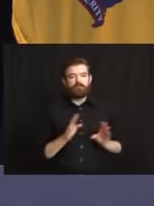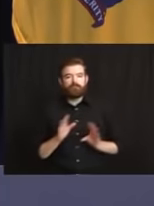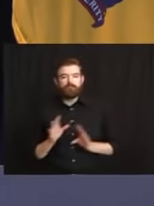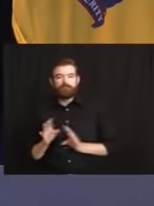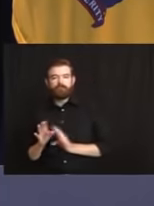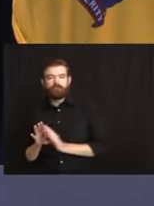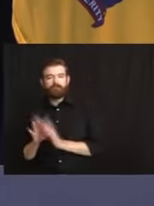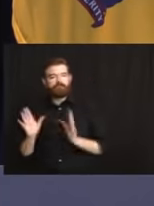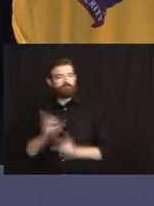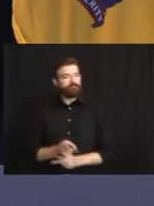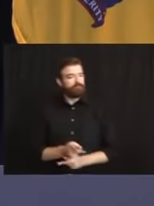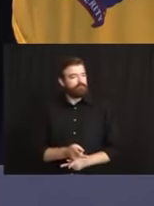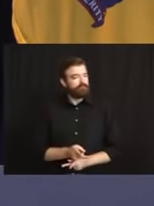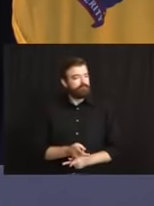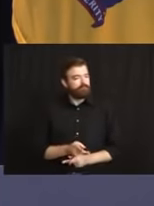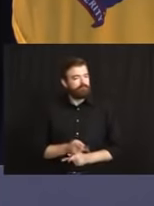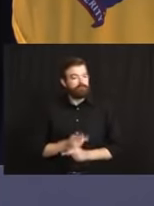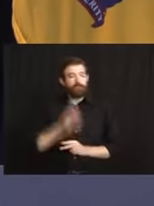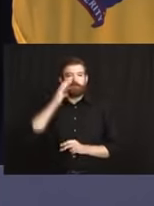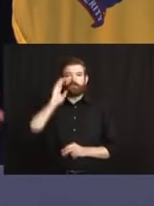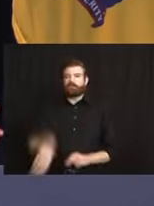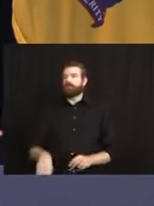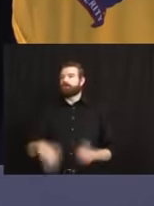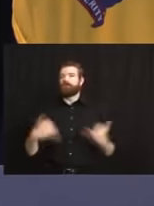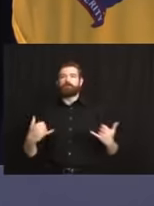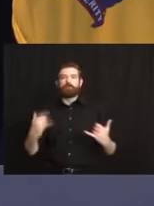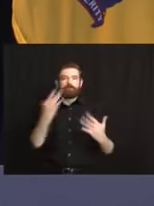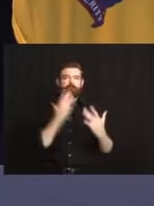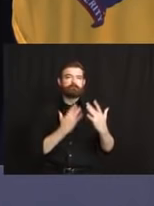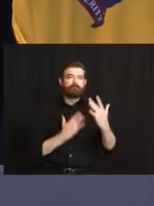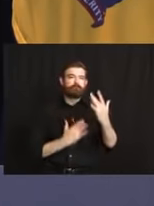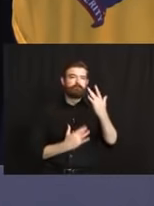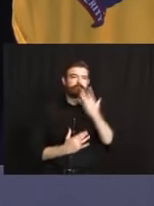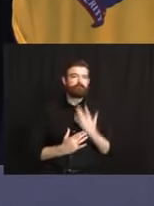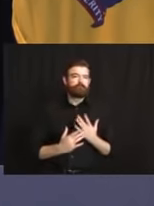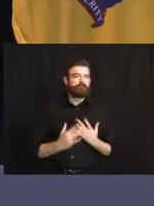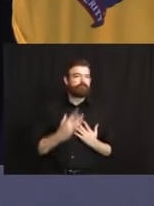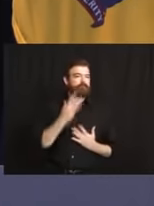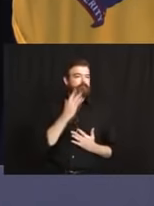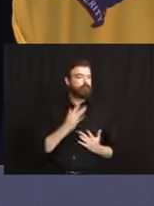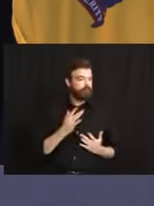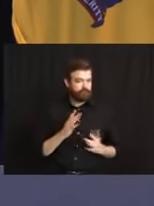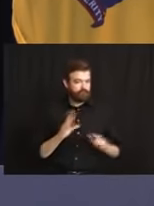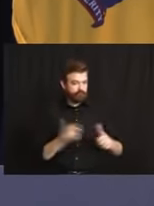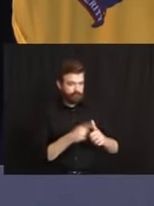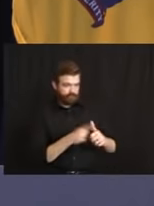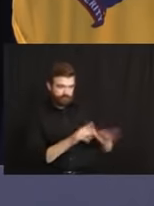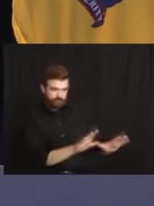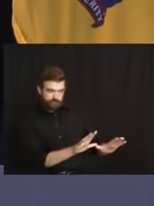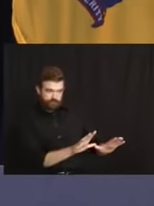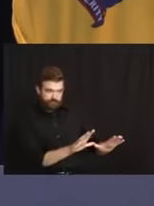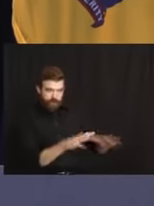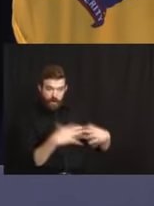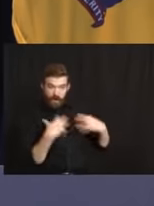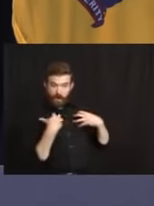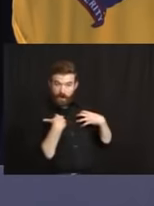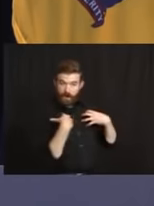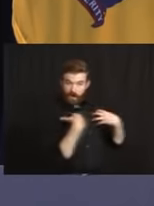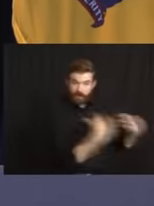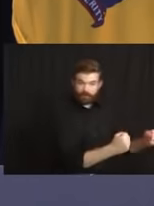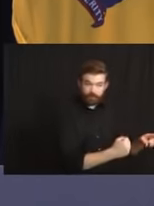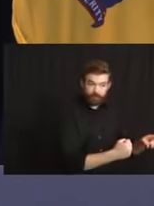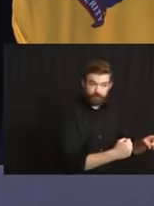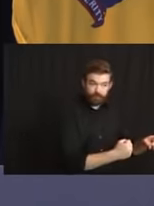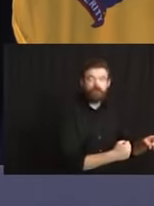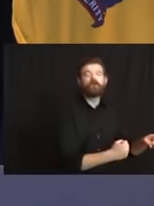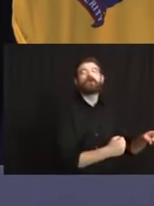completely understand that. But public health does create economic health. If we had, think of a favorite restaurant. And by the way, I've got a lot of